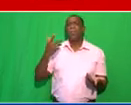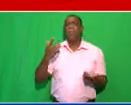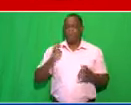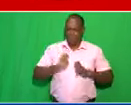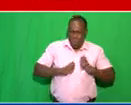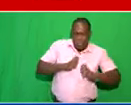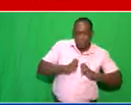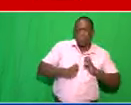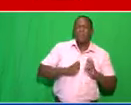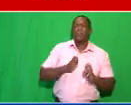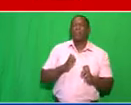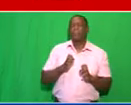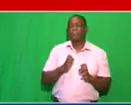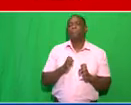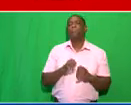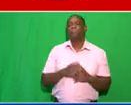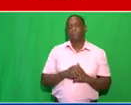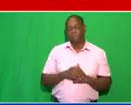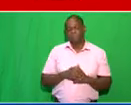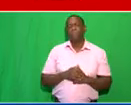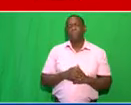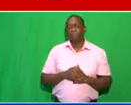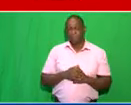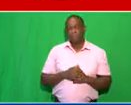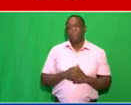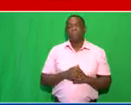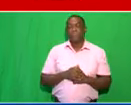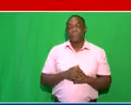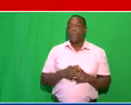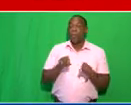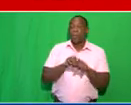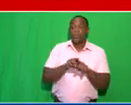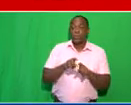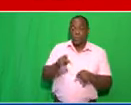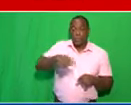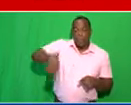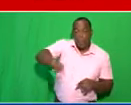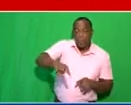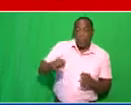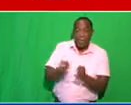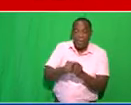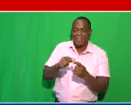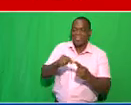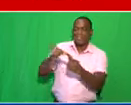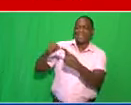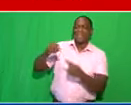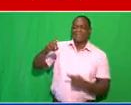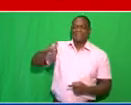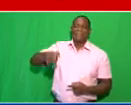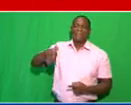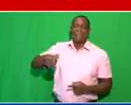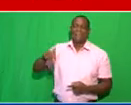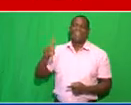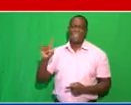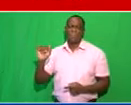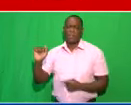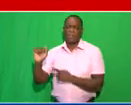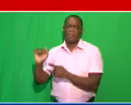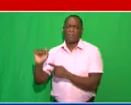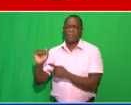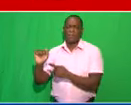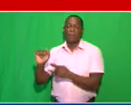emotional well-being, and addressing as well those who have special needs. And we also look at